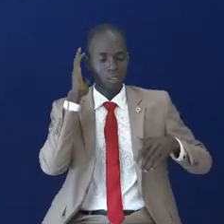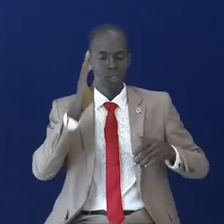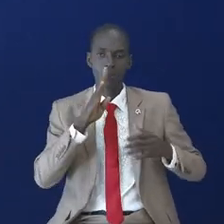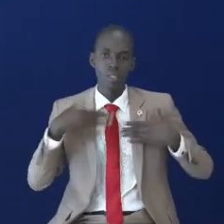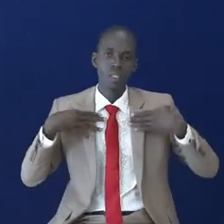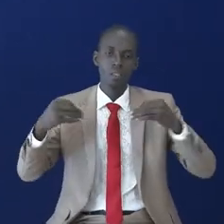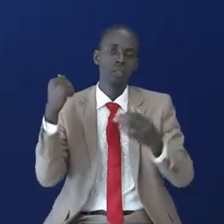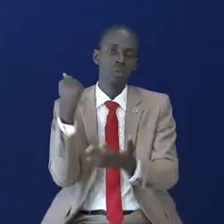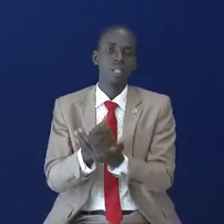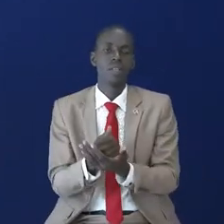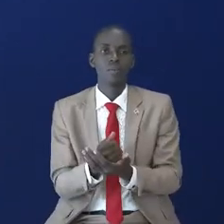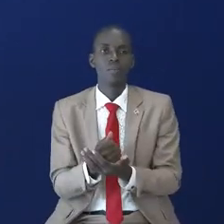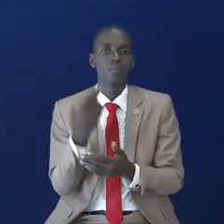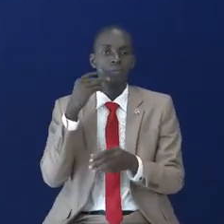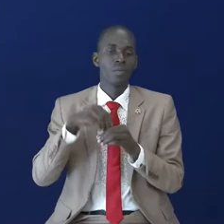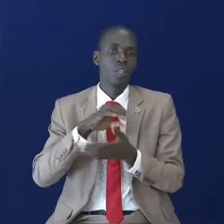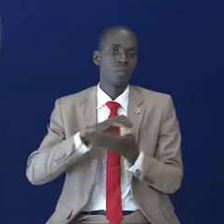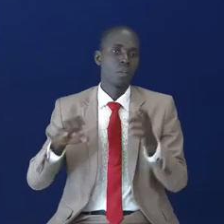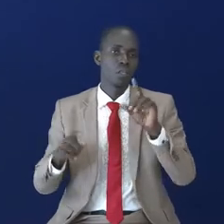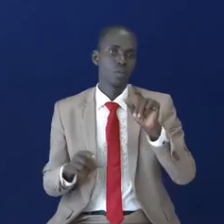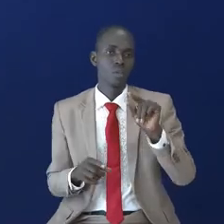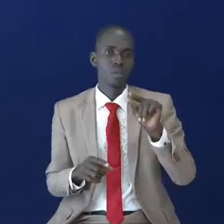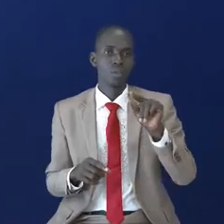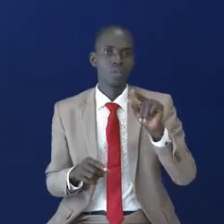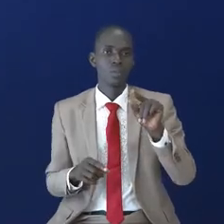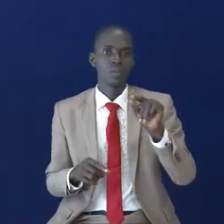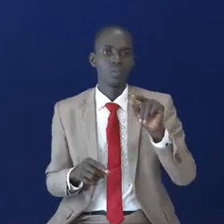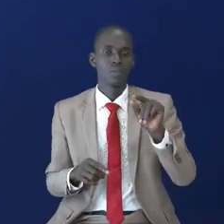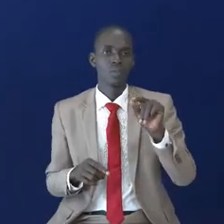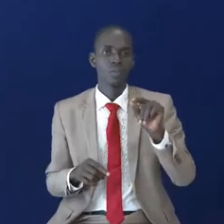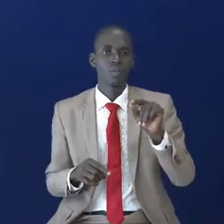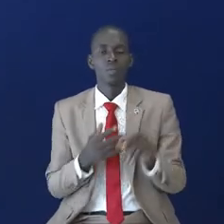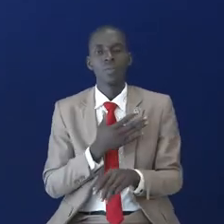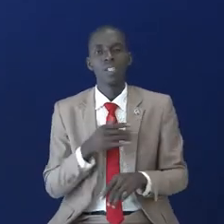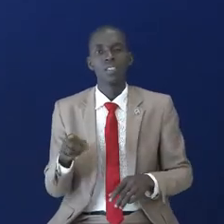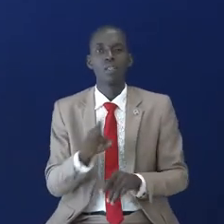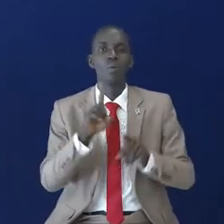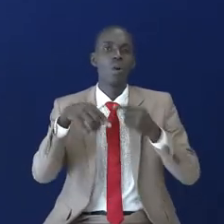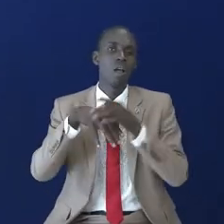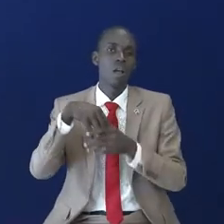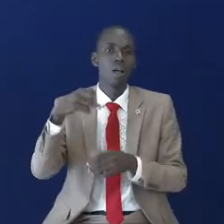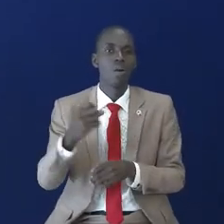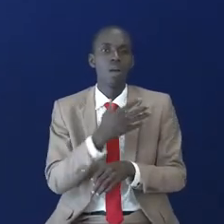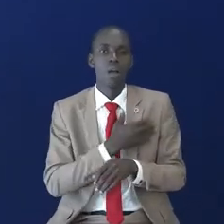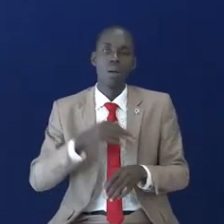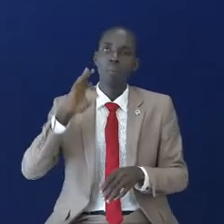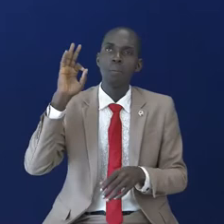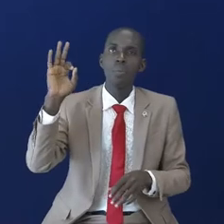recover. Look at verse 20. In verse 20, it says, and they went forth and